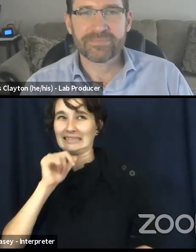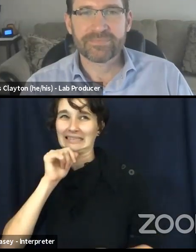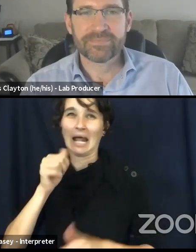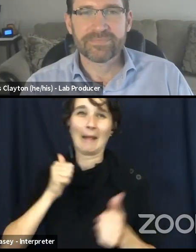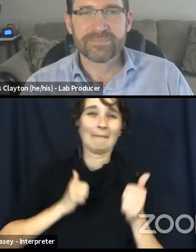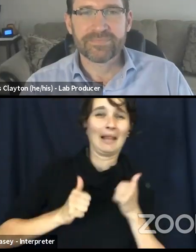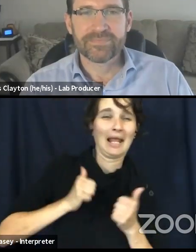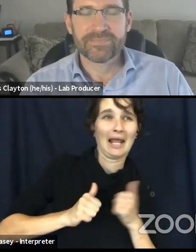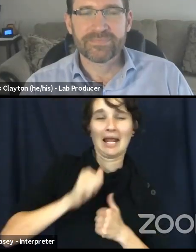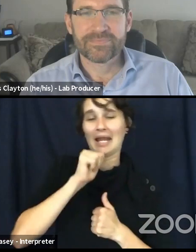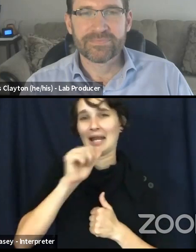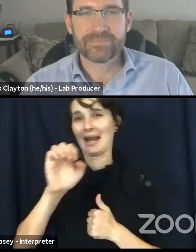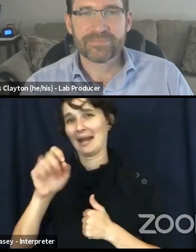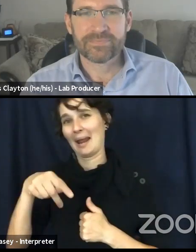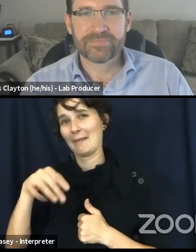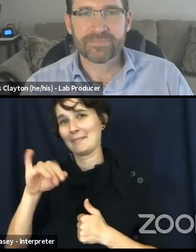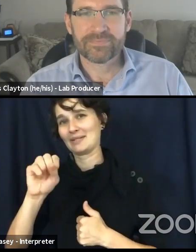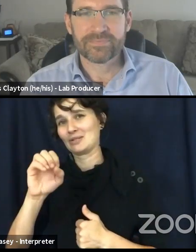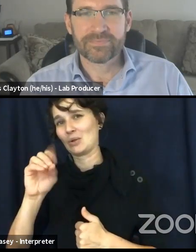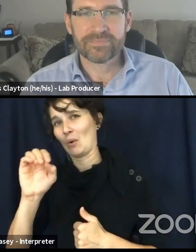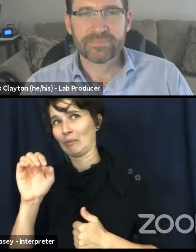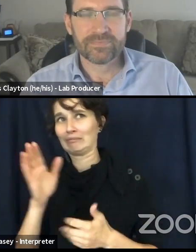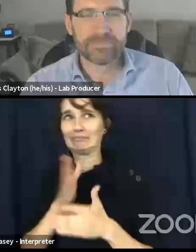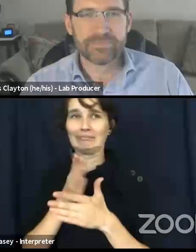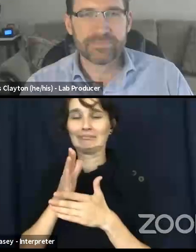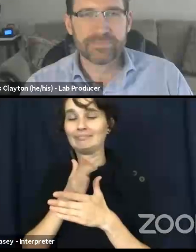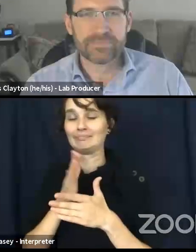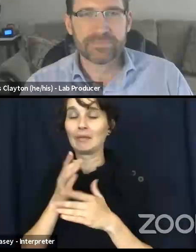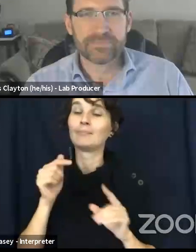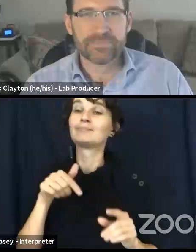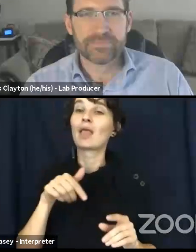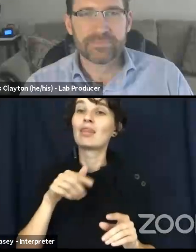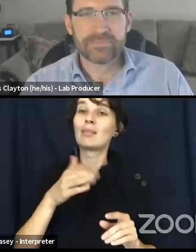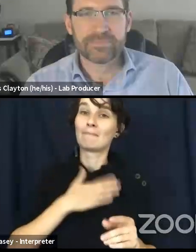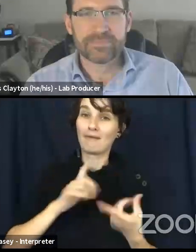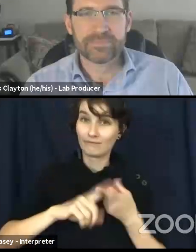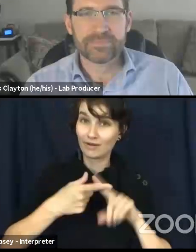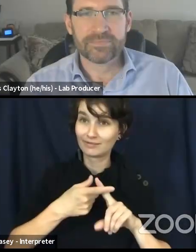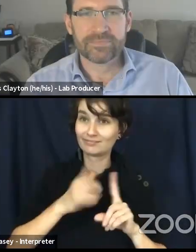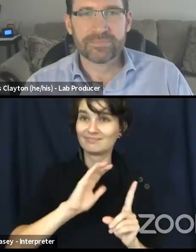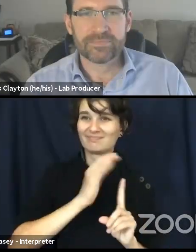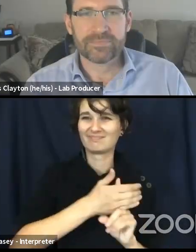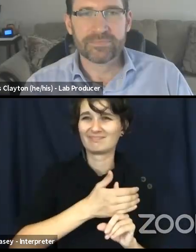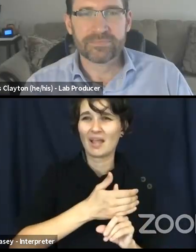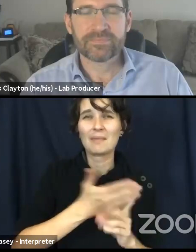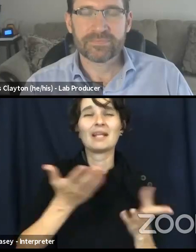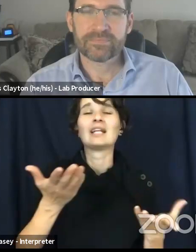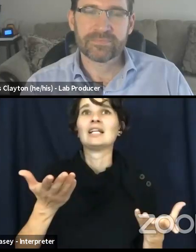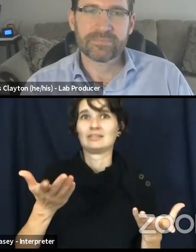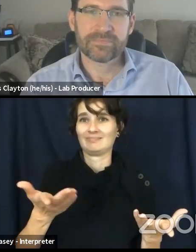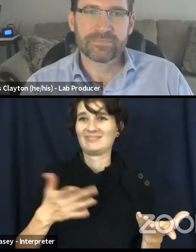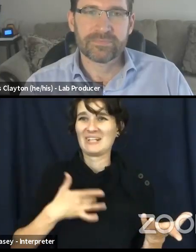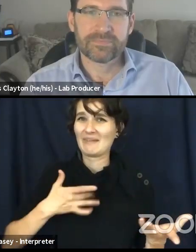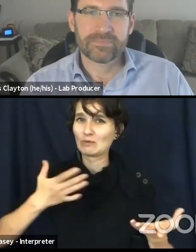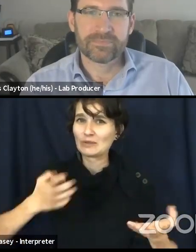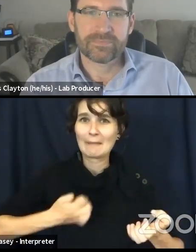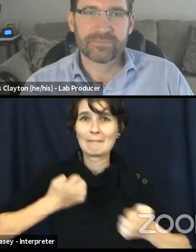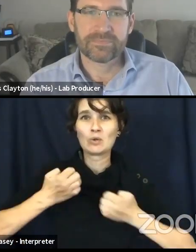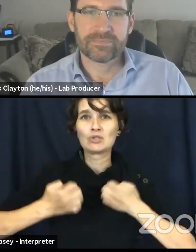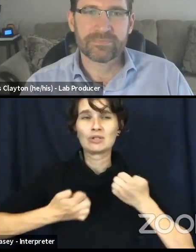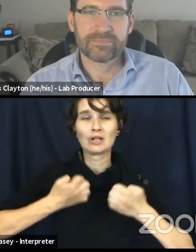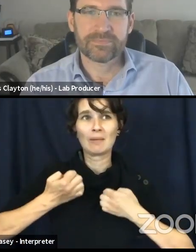either, was that, you know, she was, first of all, you know, it was emotional because we care about each